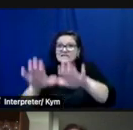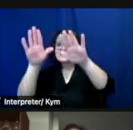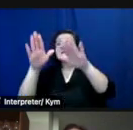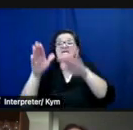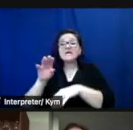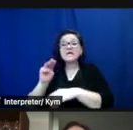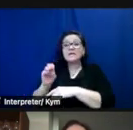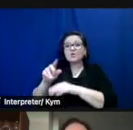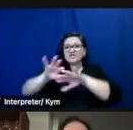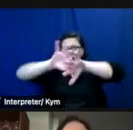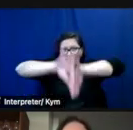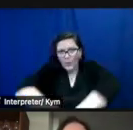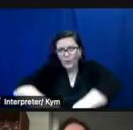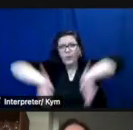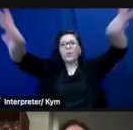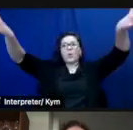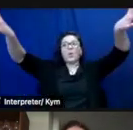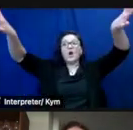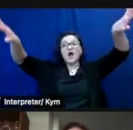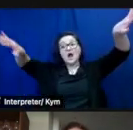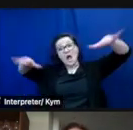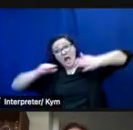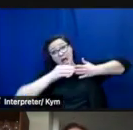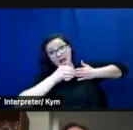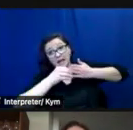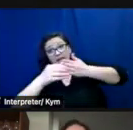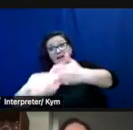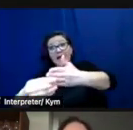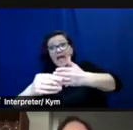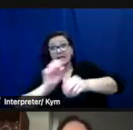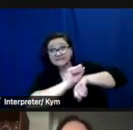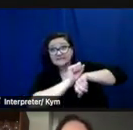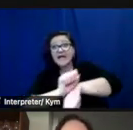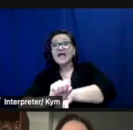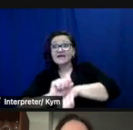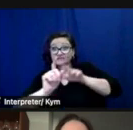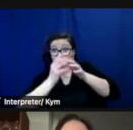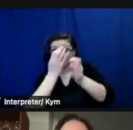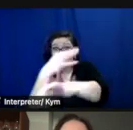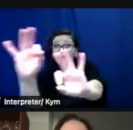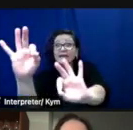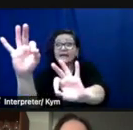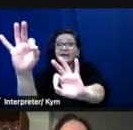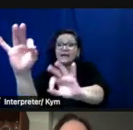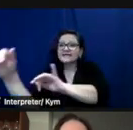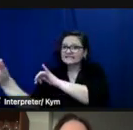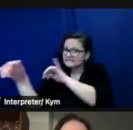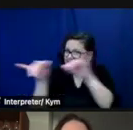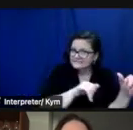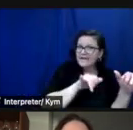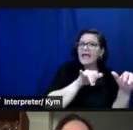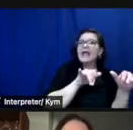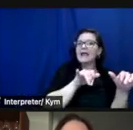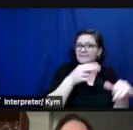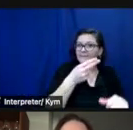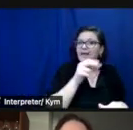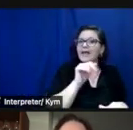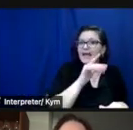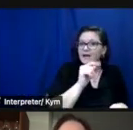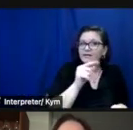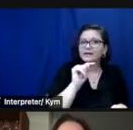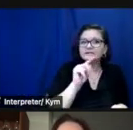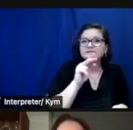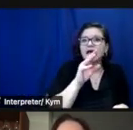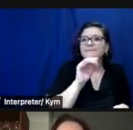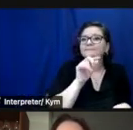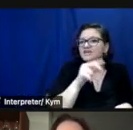of Egypt. So she was seeing as that she was the Moses of her people. You know, let my people go. So that looks was like Harriet Tubman.